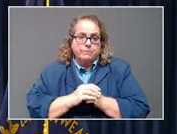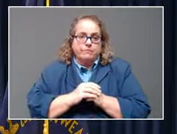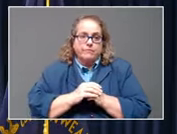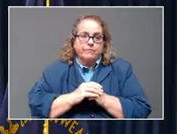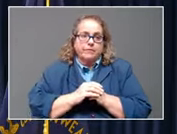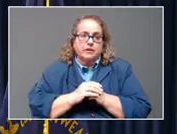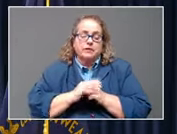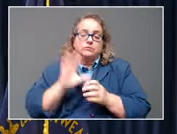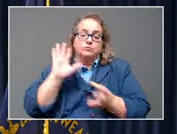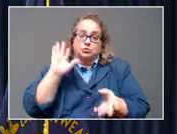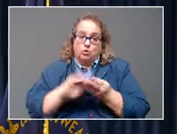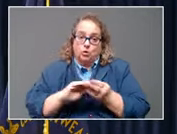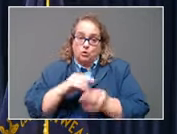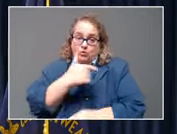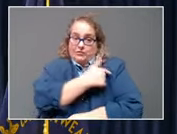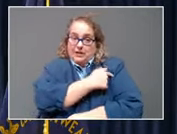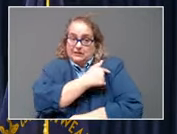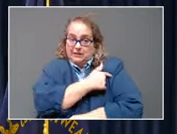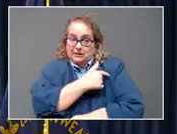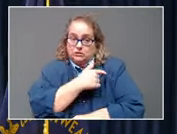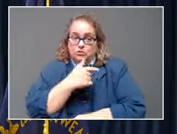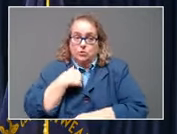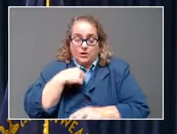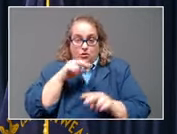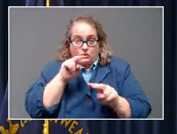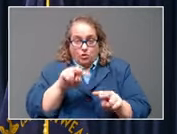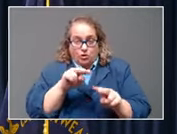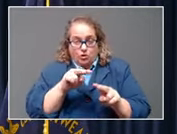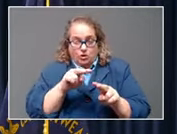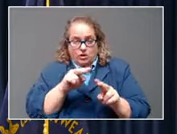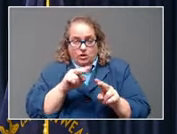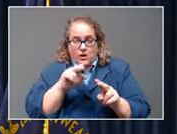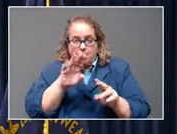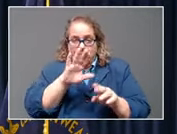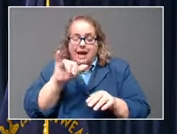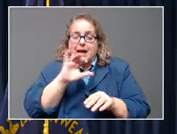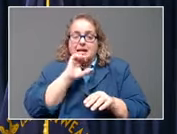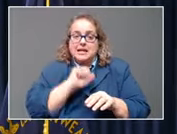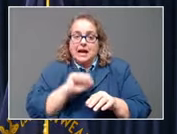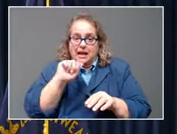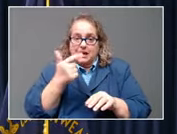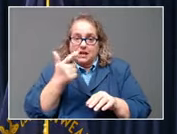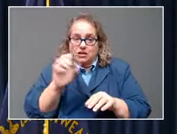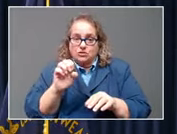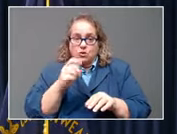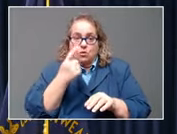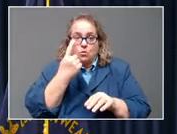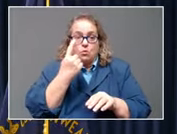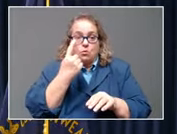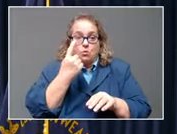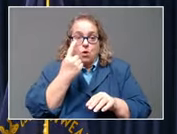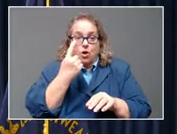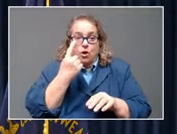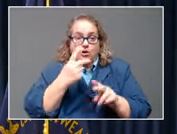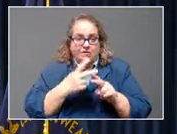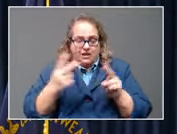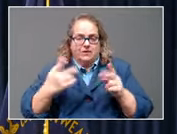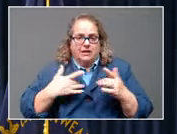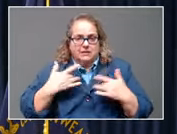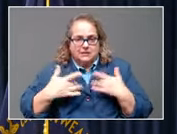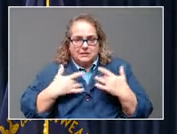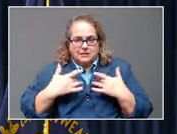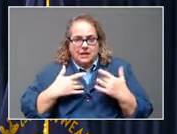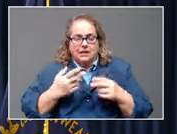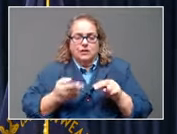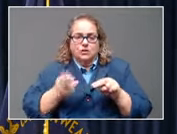Total vaccinations, if we look through it by age, there is one very exciting increase.